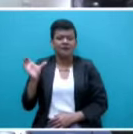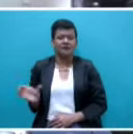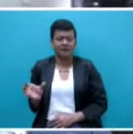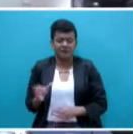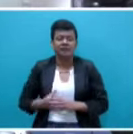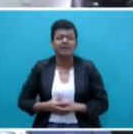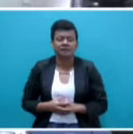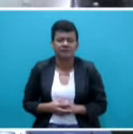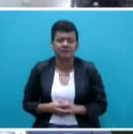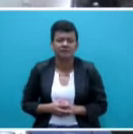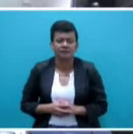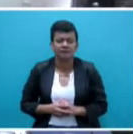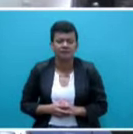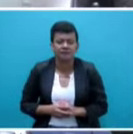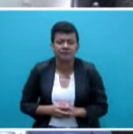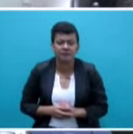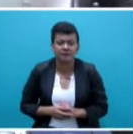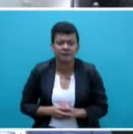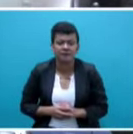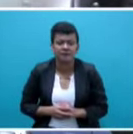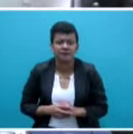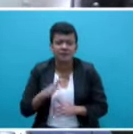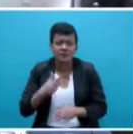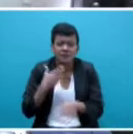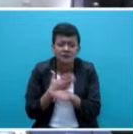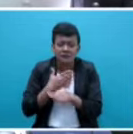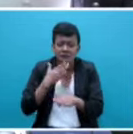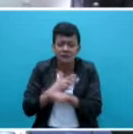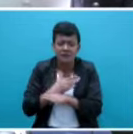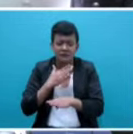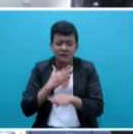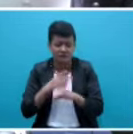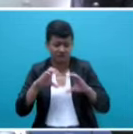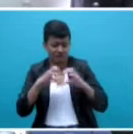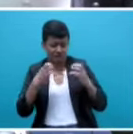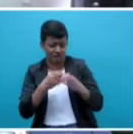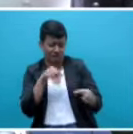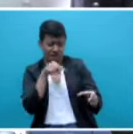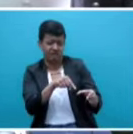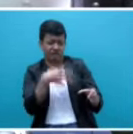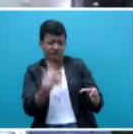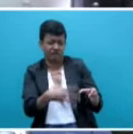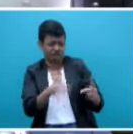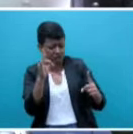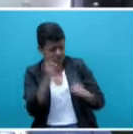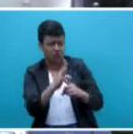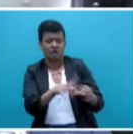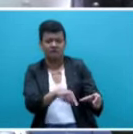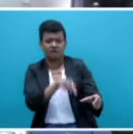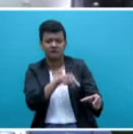The work of the committees is critically essential as well, Mr. Speaker, sir, for the functioning of Parliament, and I must acknowledge